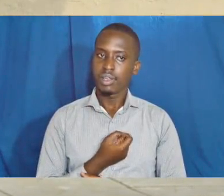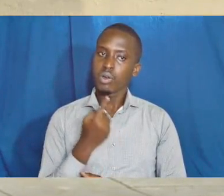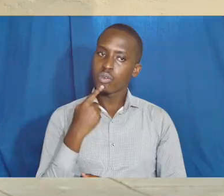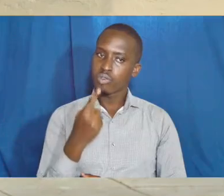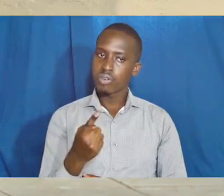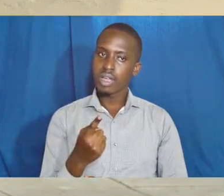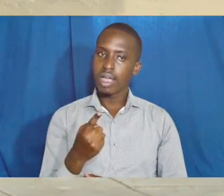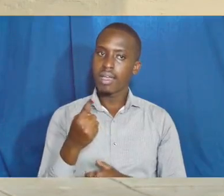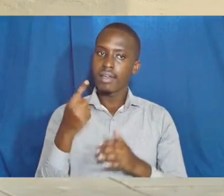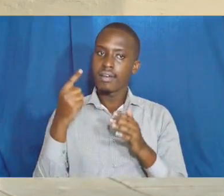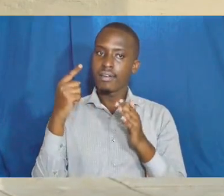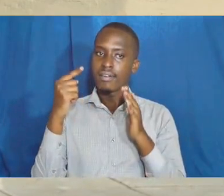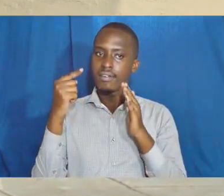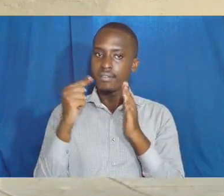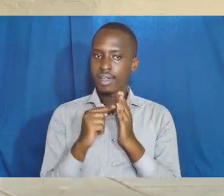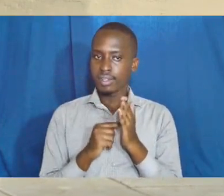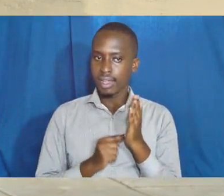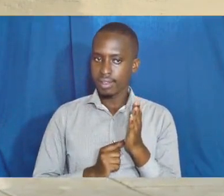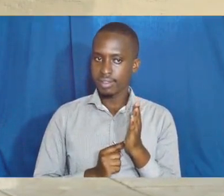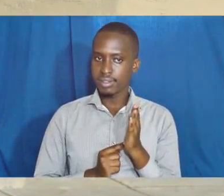state the factors